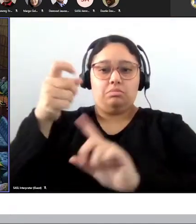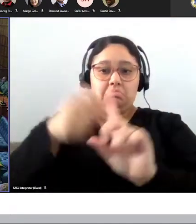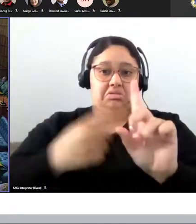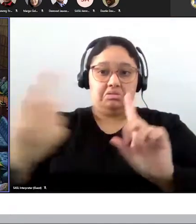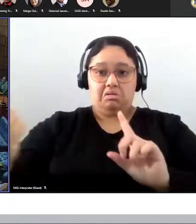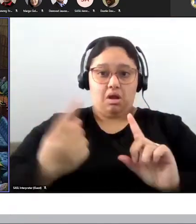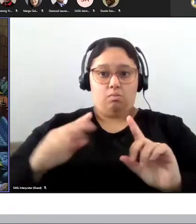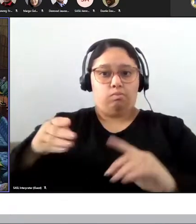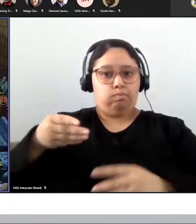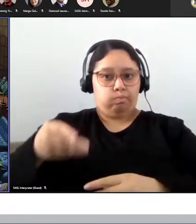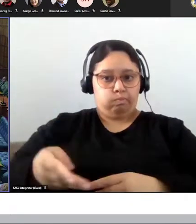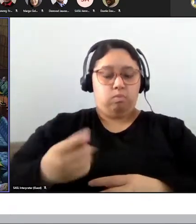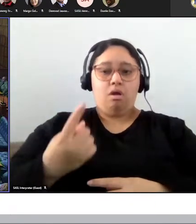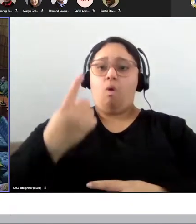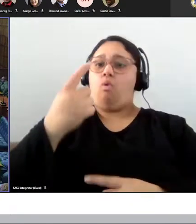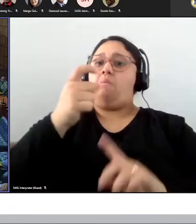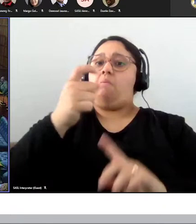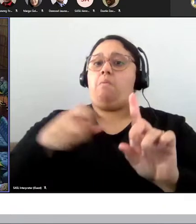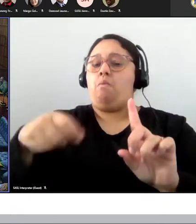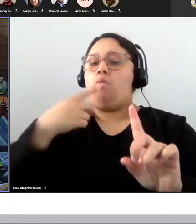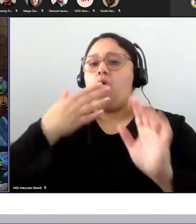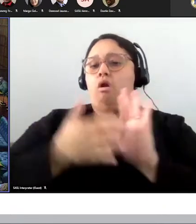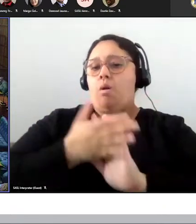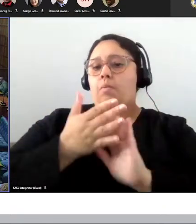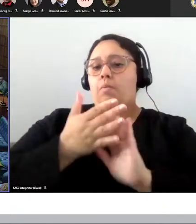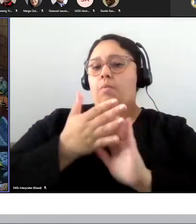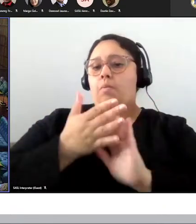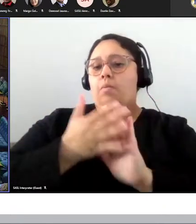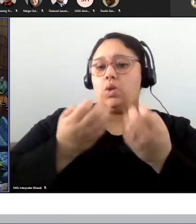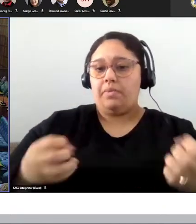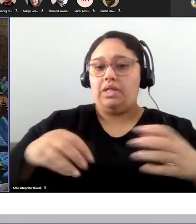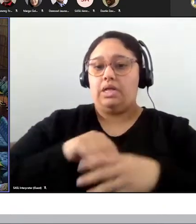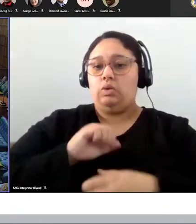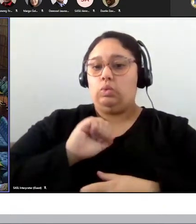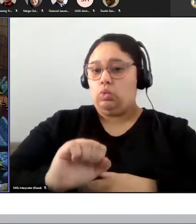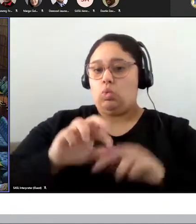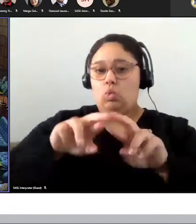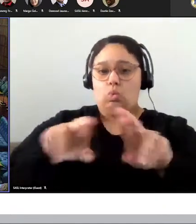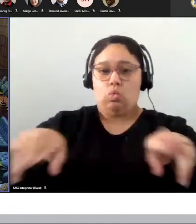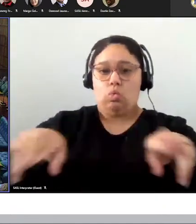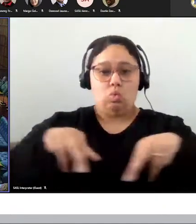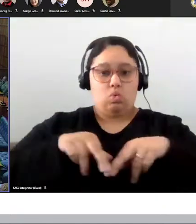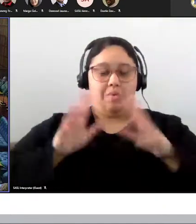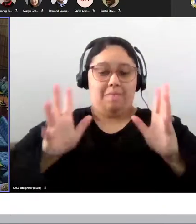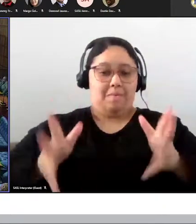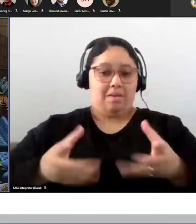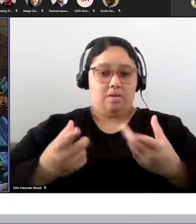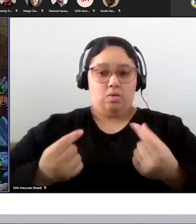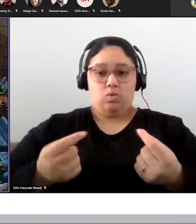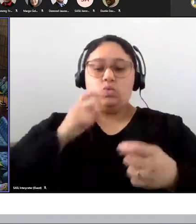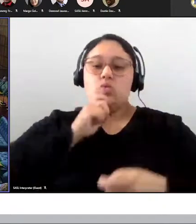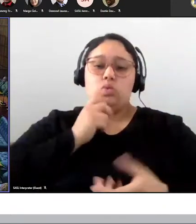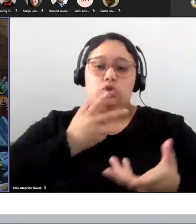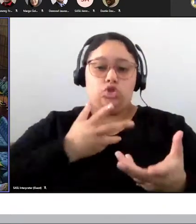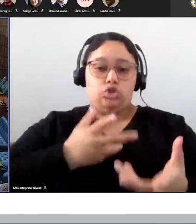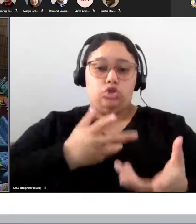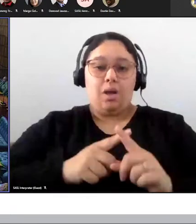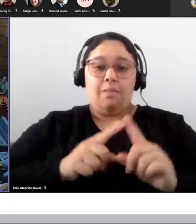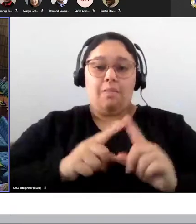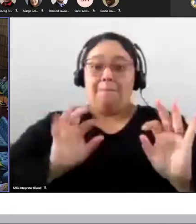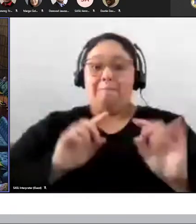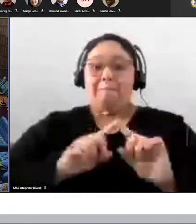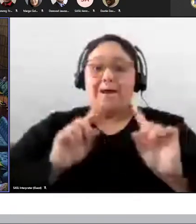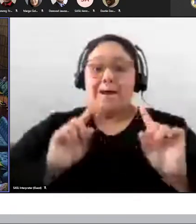here, and they are the only people that operate equipment in that specific room. But with that